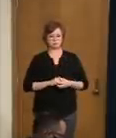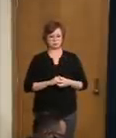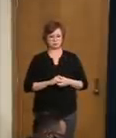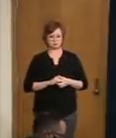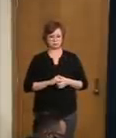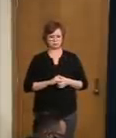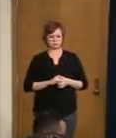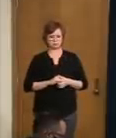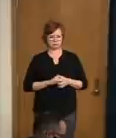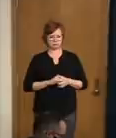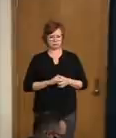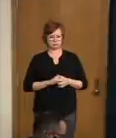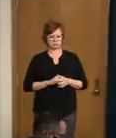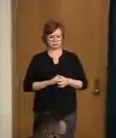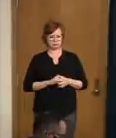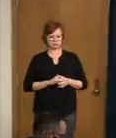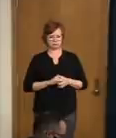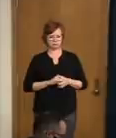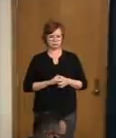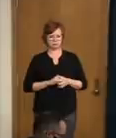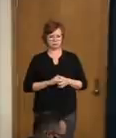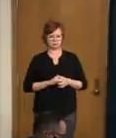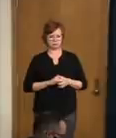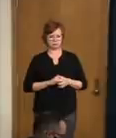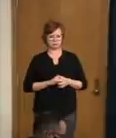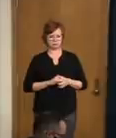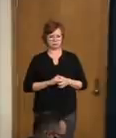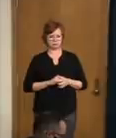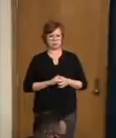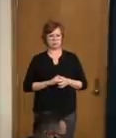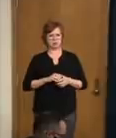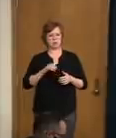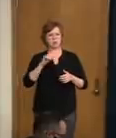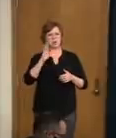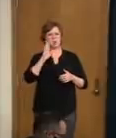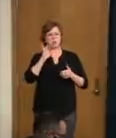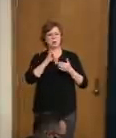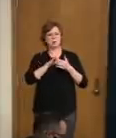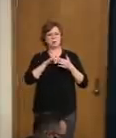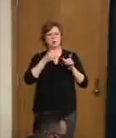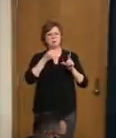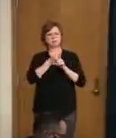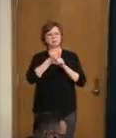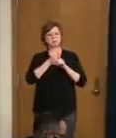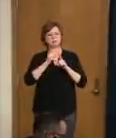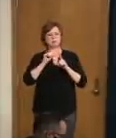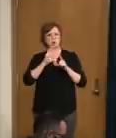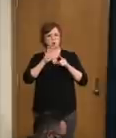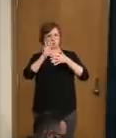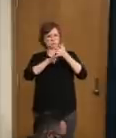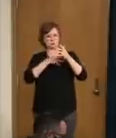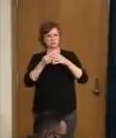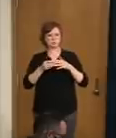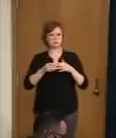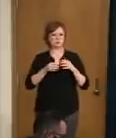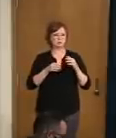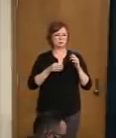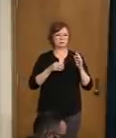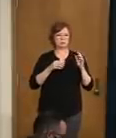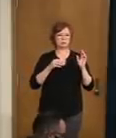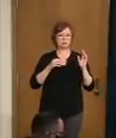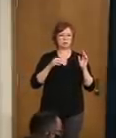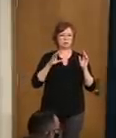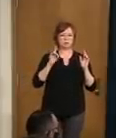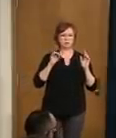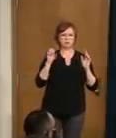that not going to have an effect on the plan or anything? I'd like to say the plan will continue, but